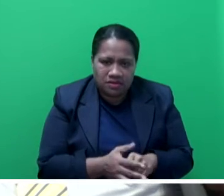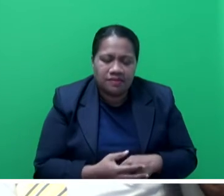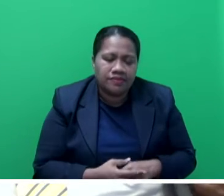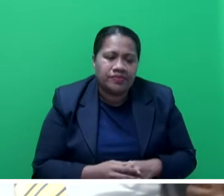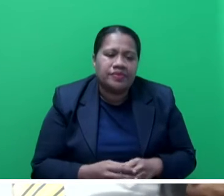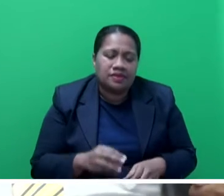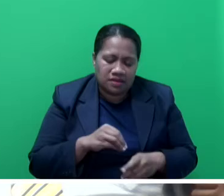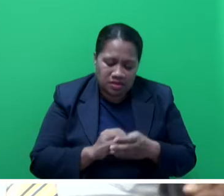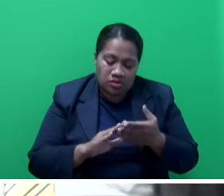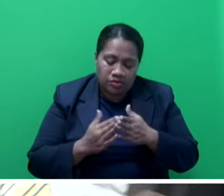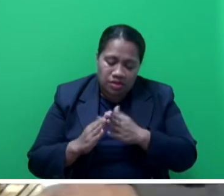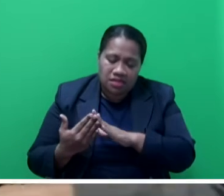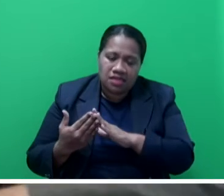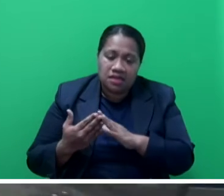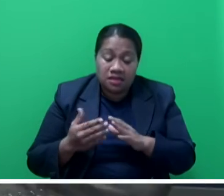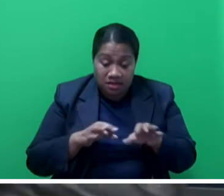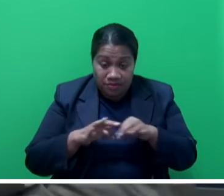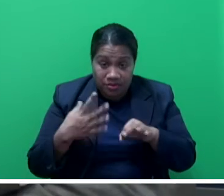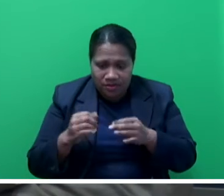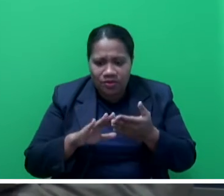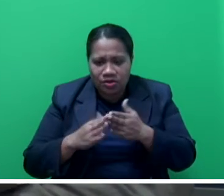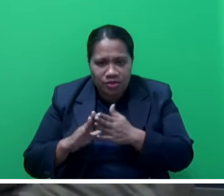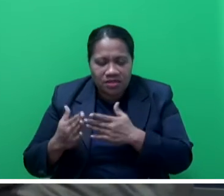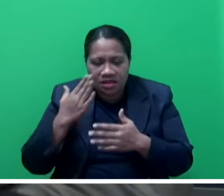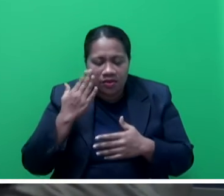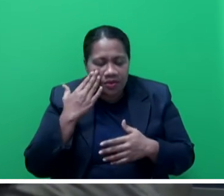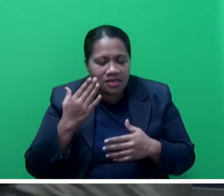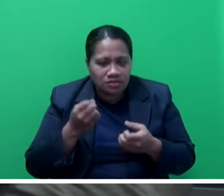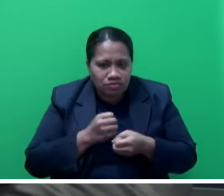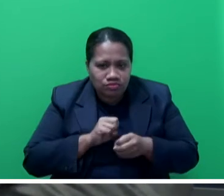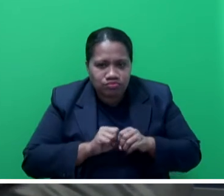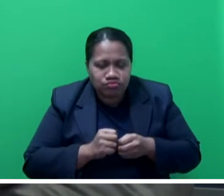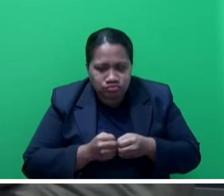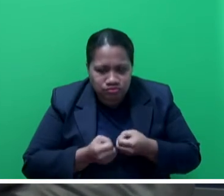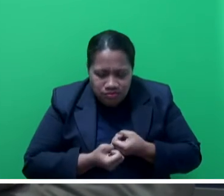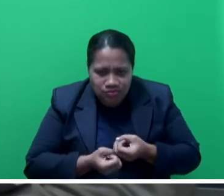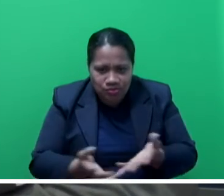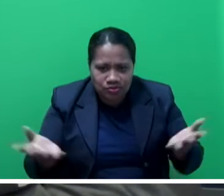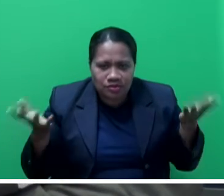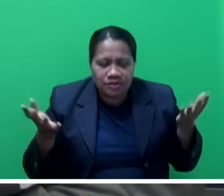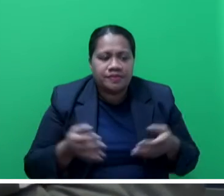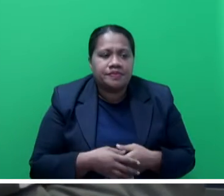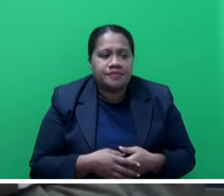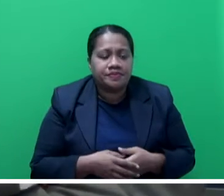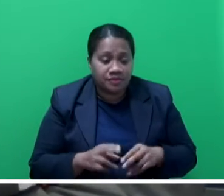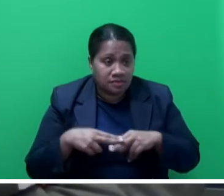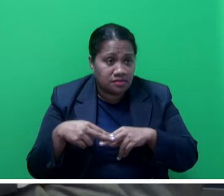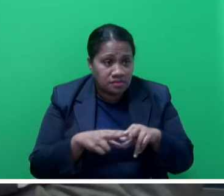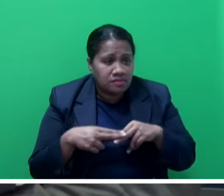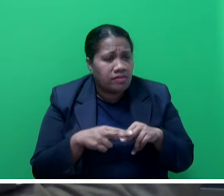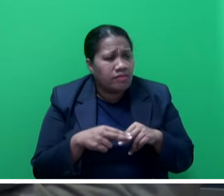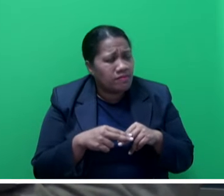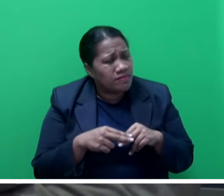awareness package on COVID-19 that was delivered to 100% of the villages and settlements in Fiji. All media outlets were engaged through media